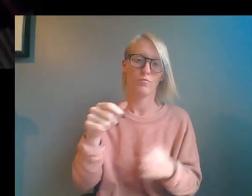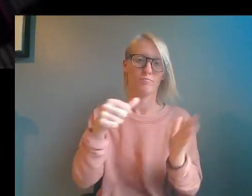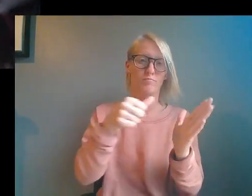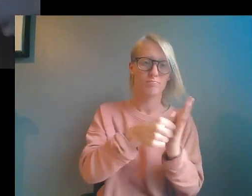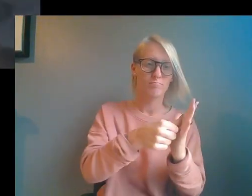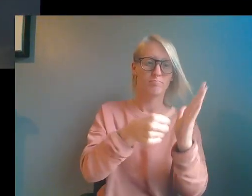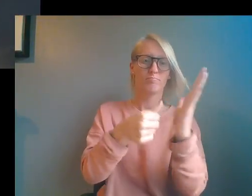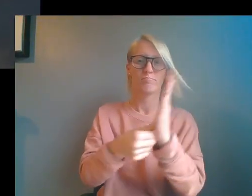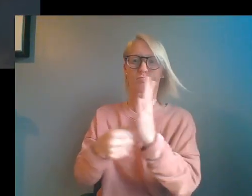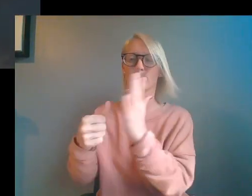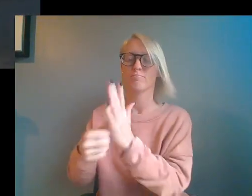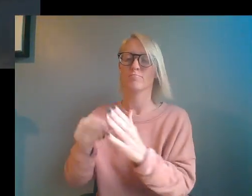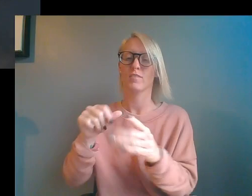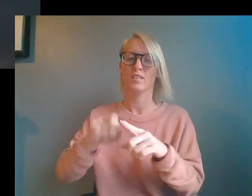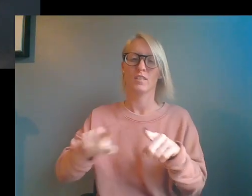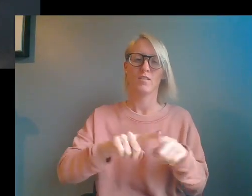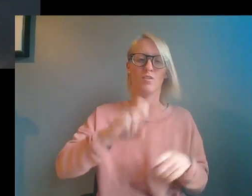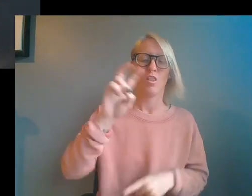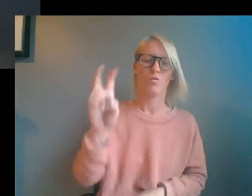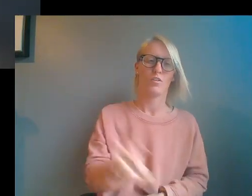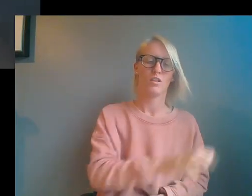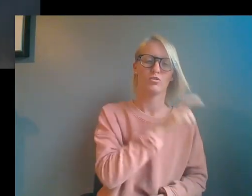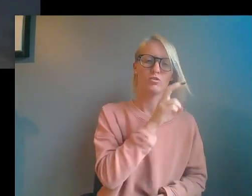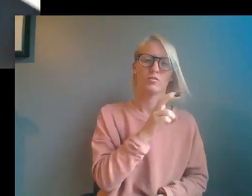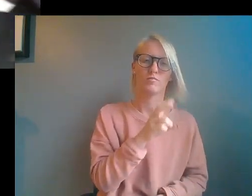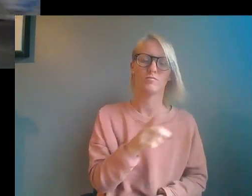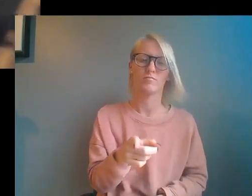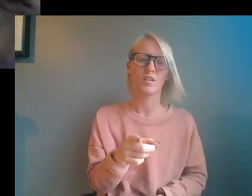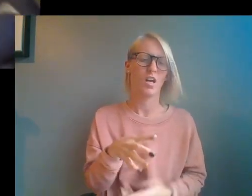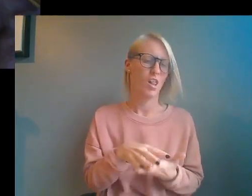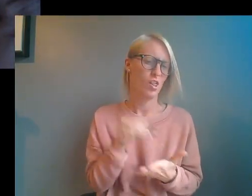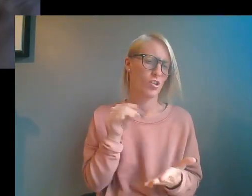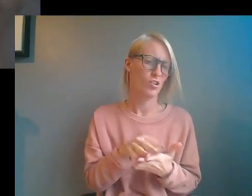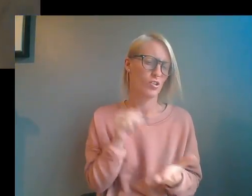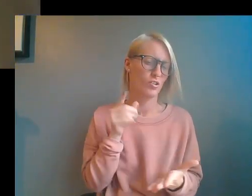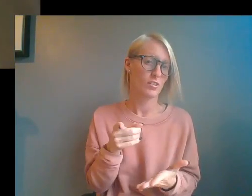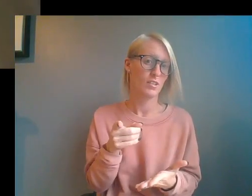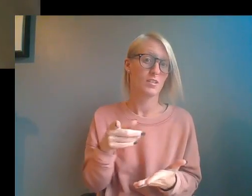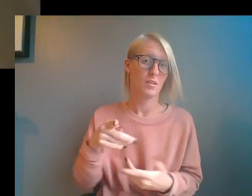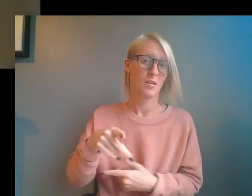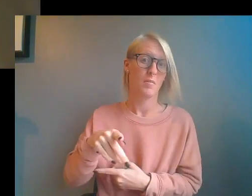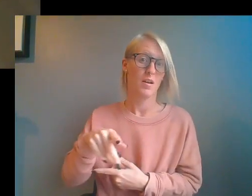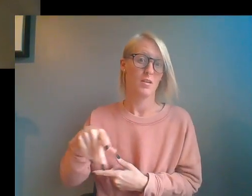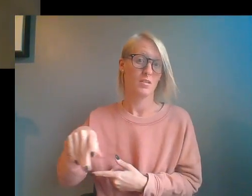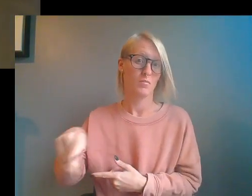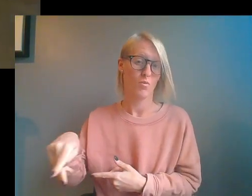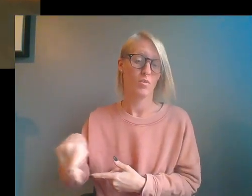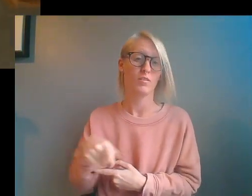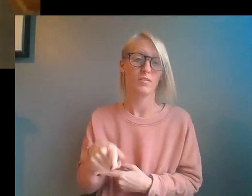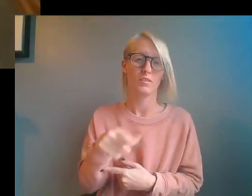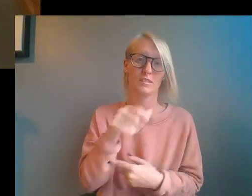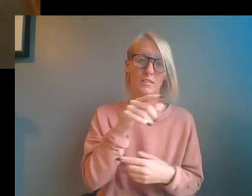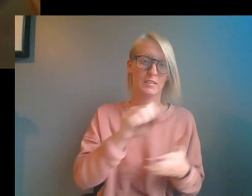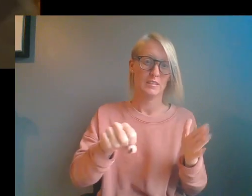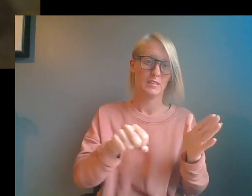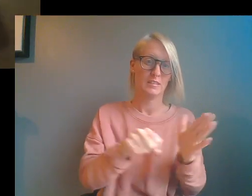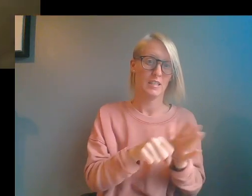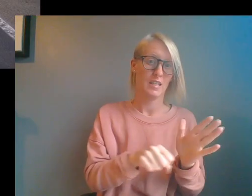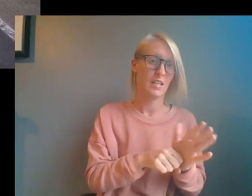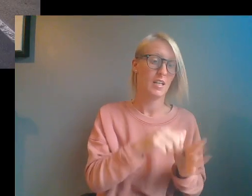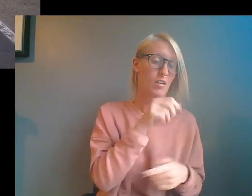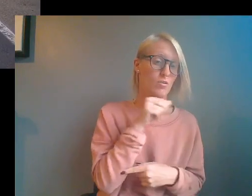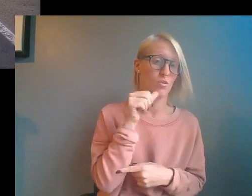visit. This is where we learned about the Route 66 passports, and you can get one just for the state of Arizona, or you can get one for the entire